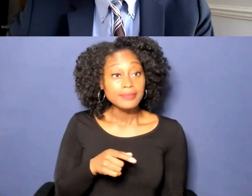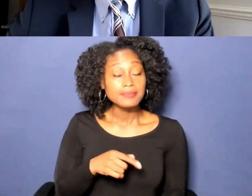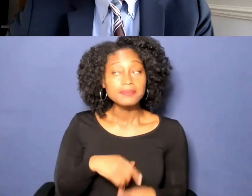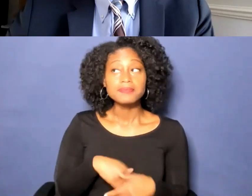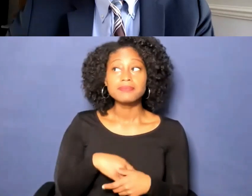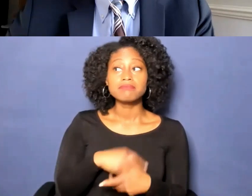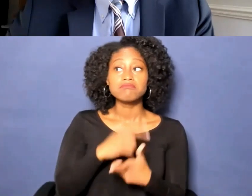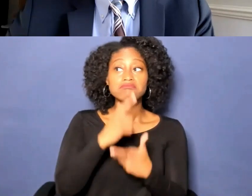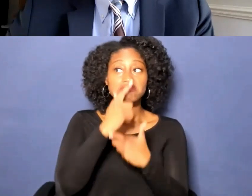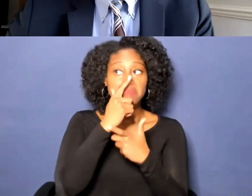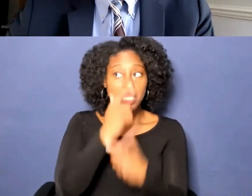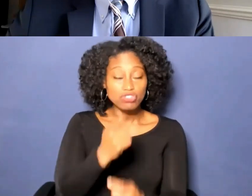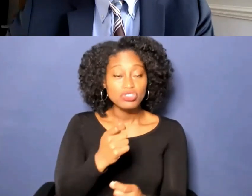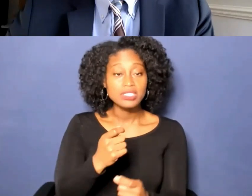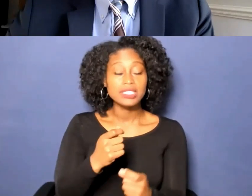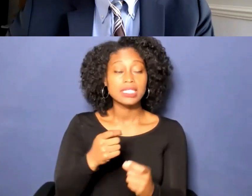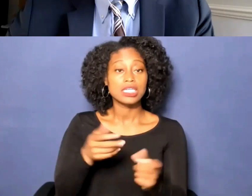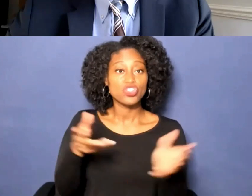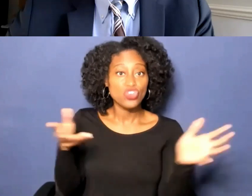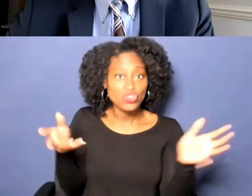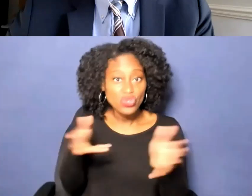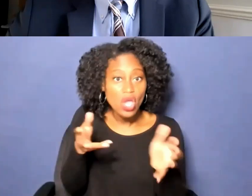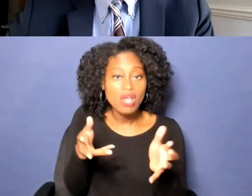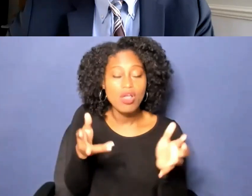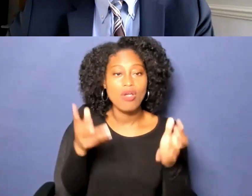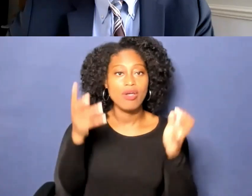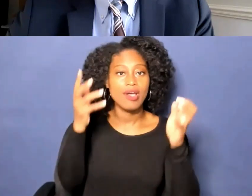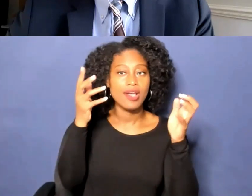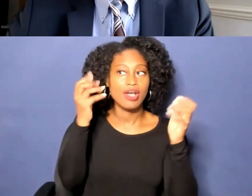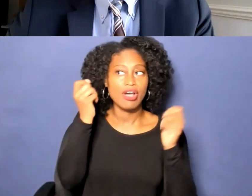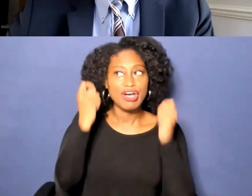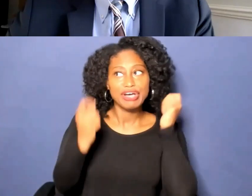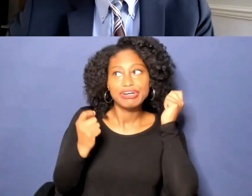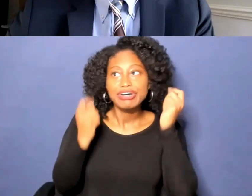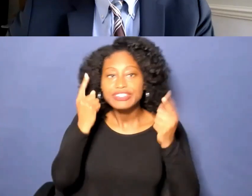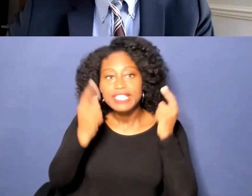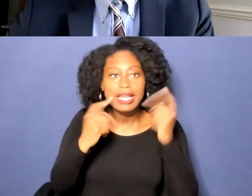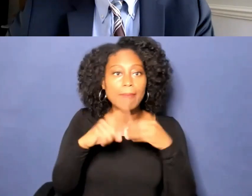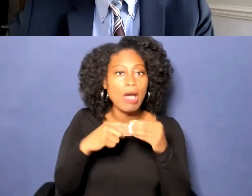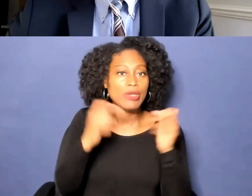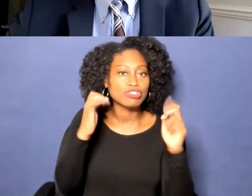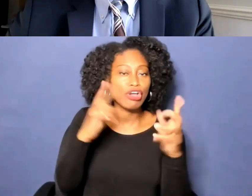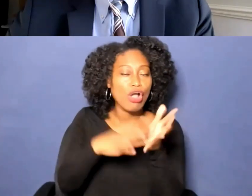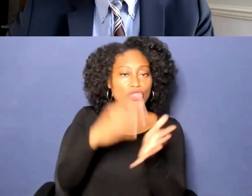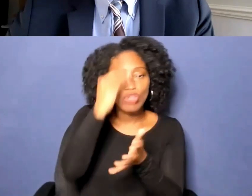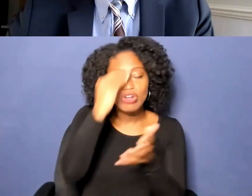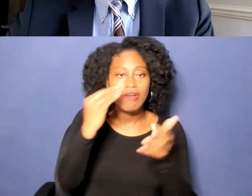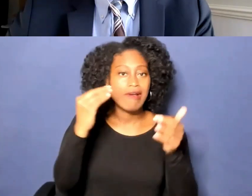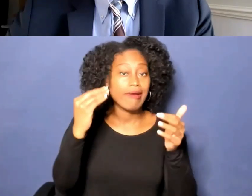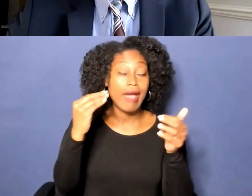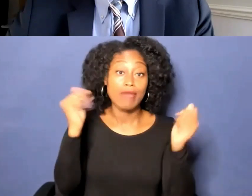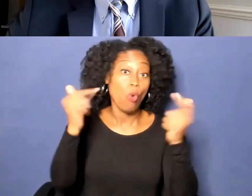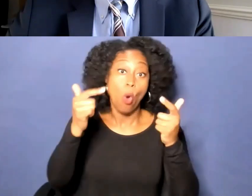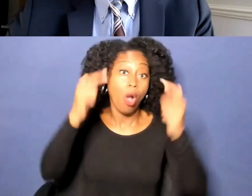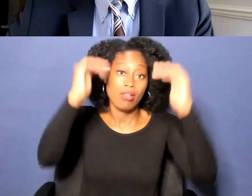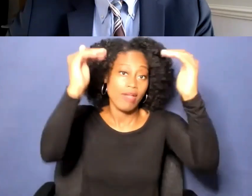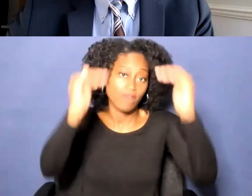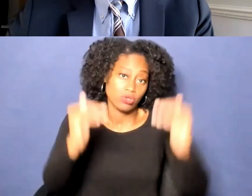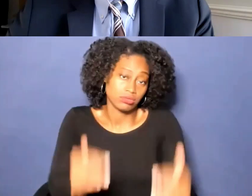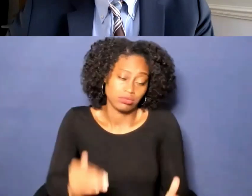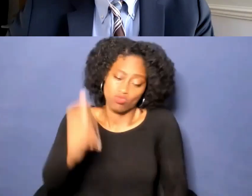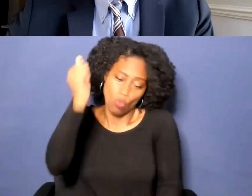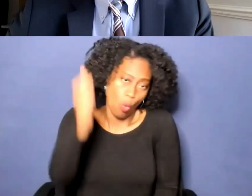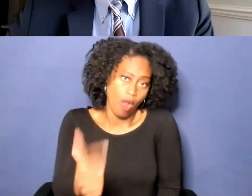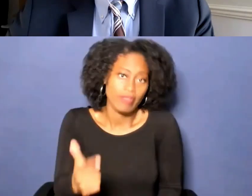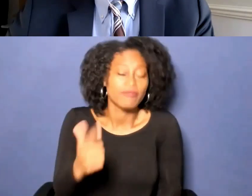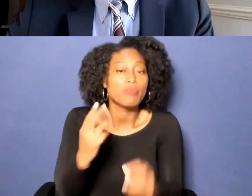promoting our understanding of education and learning at all levels of analysis using large-scale data